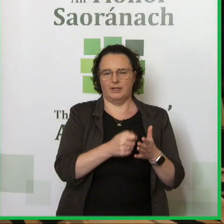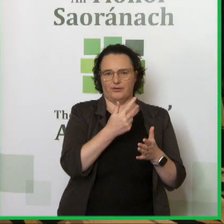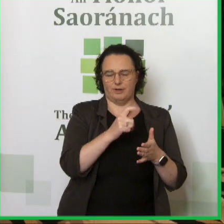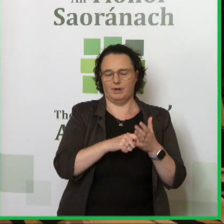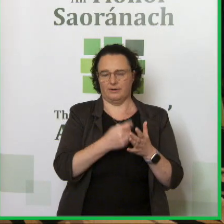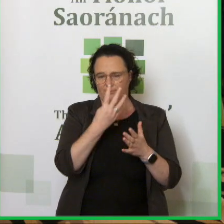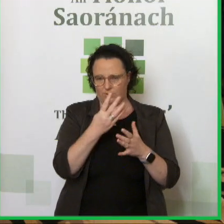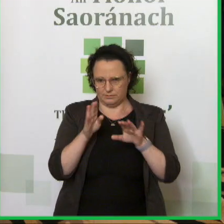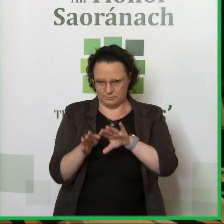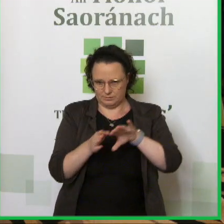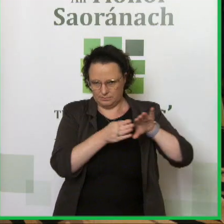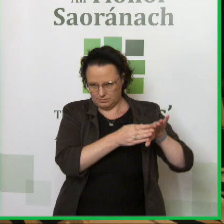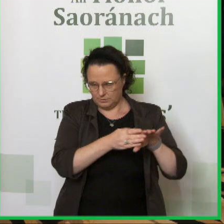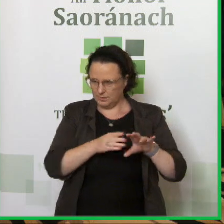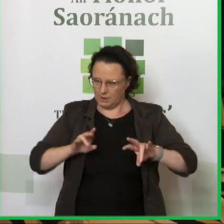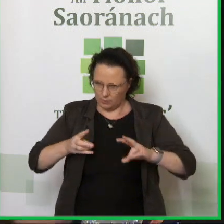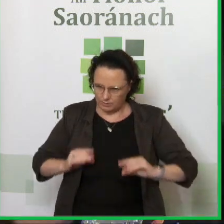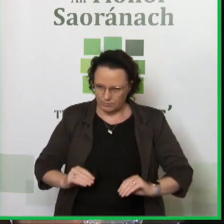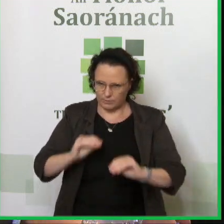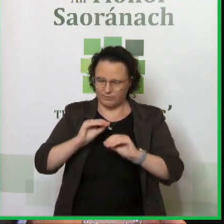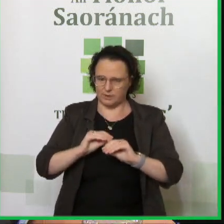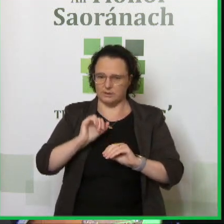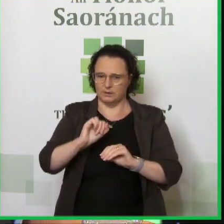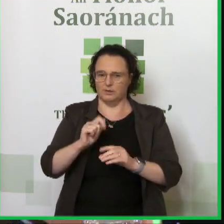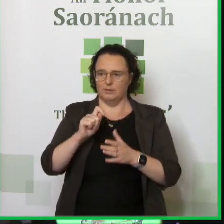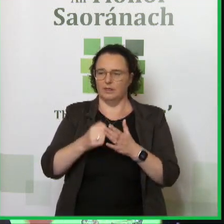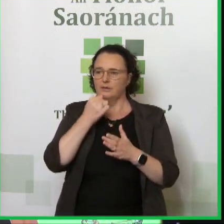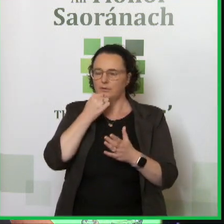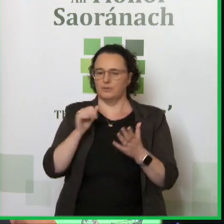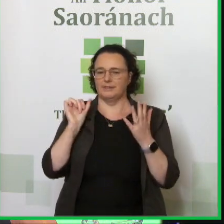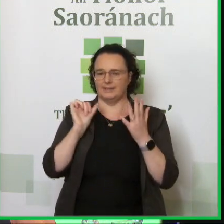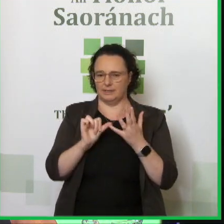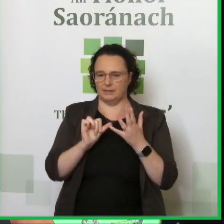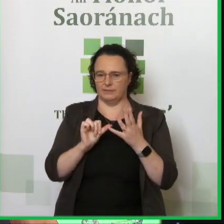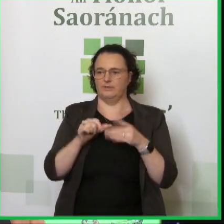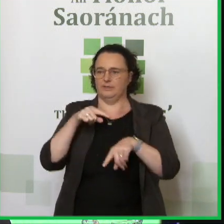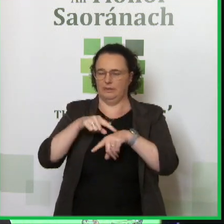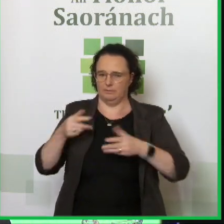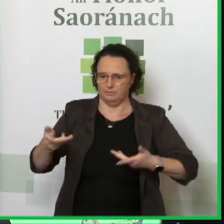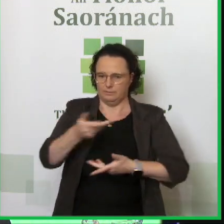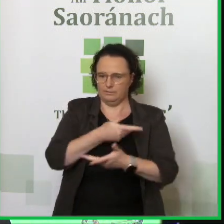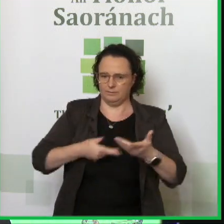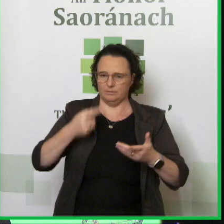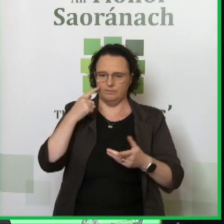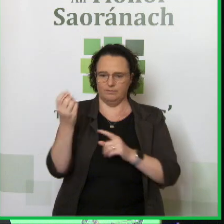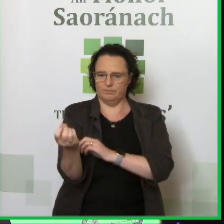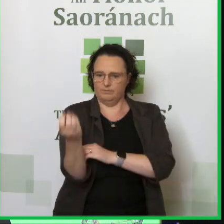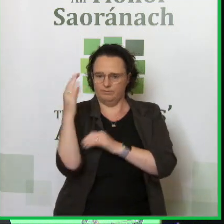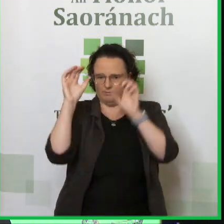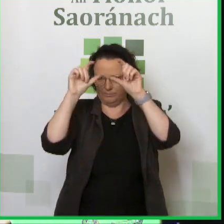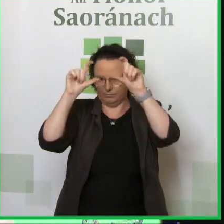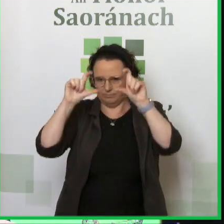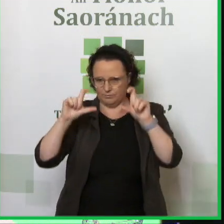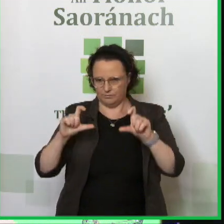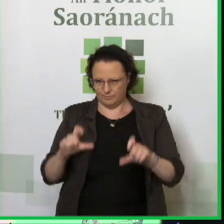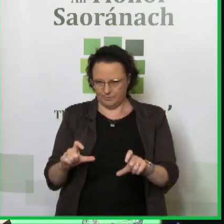Okay, I'm going to move us swiftly in now to ballot paper number 6, which you have had time to deliberate, and we'll pull up on the screen in just a moment, and we'll walk